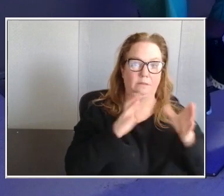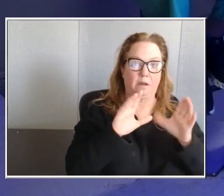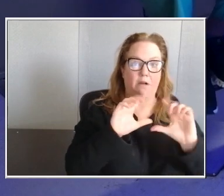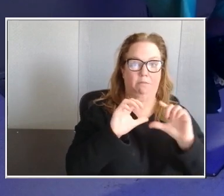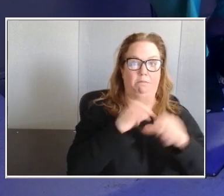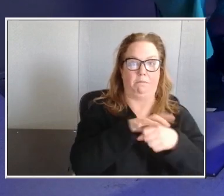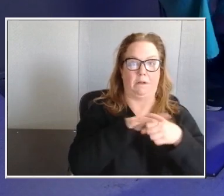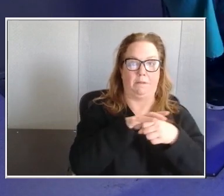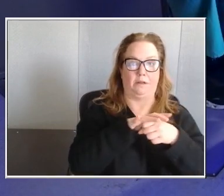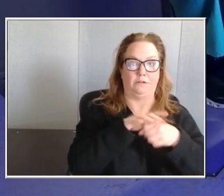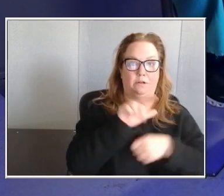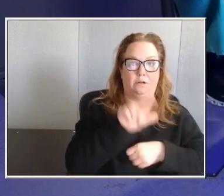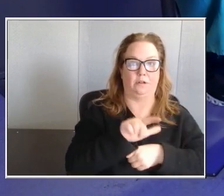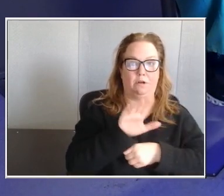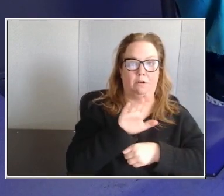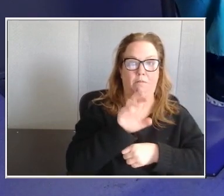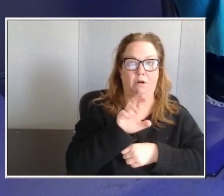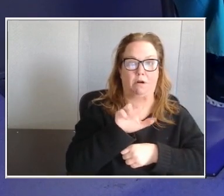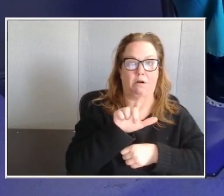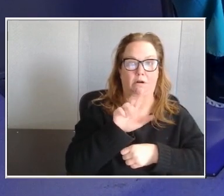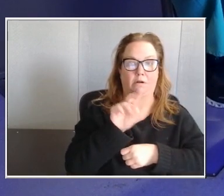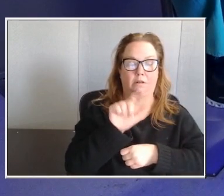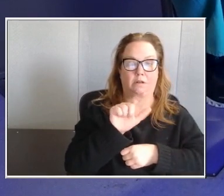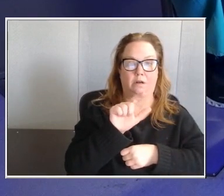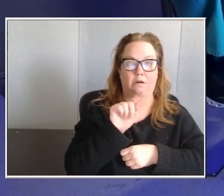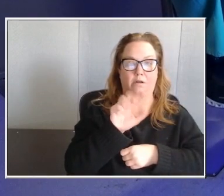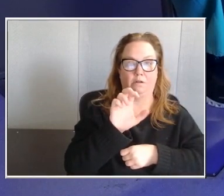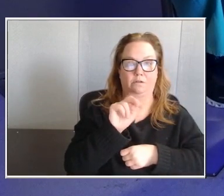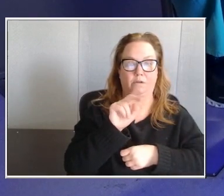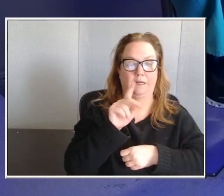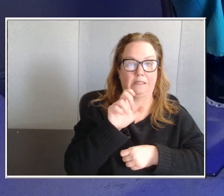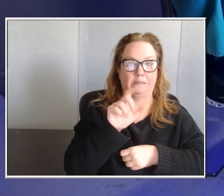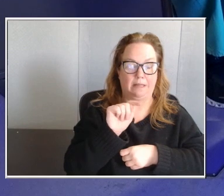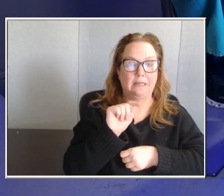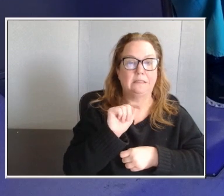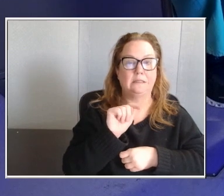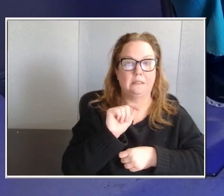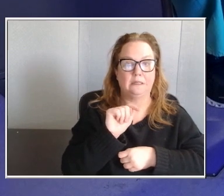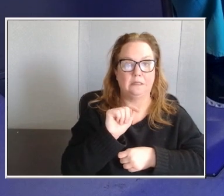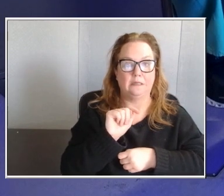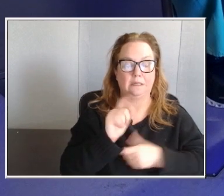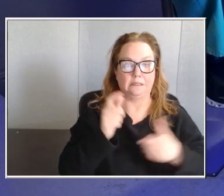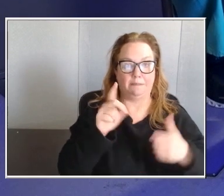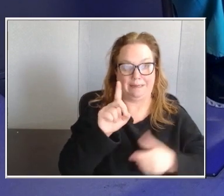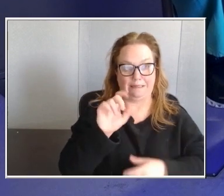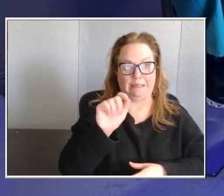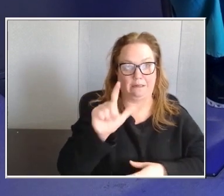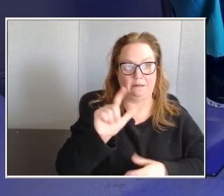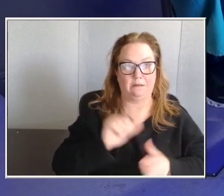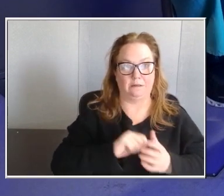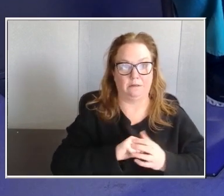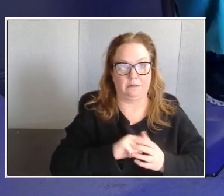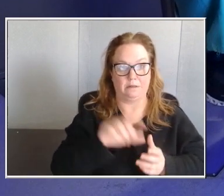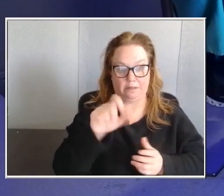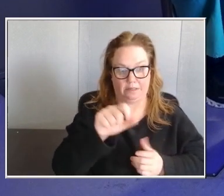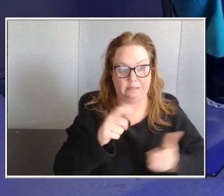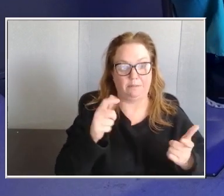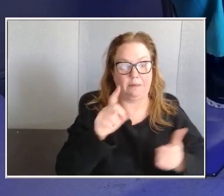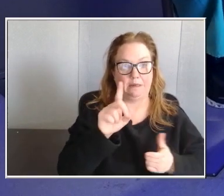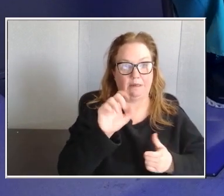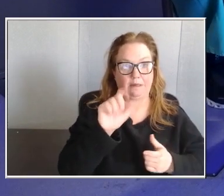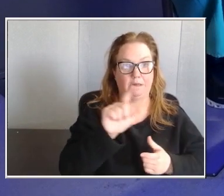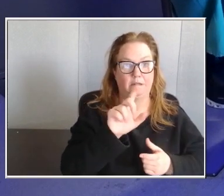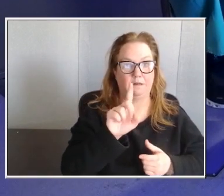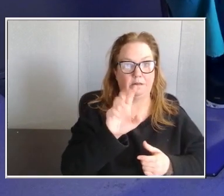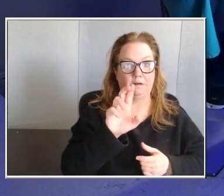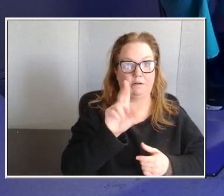even lobar lung transplants where you give a little bit piece of your lungs. So it's a big deal. It's a big deal, but Dr. Coomer